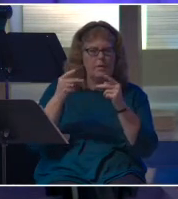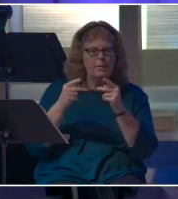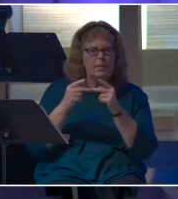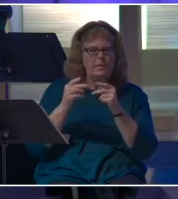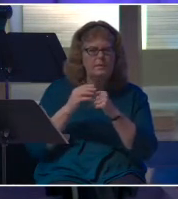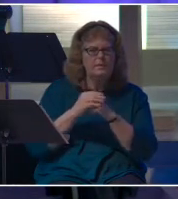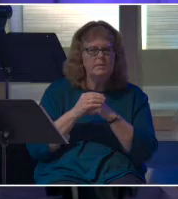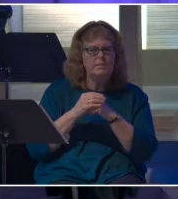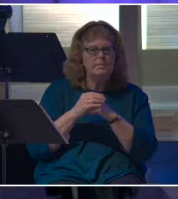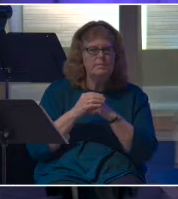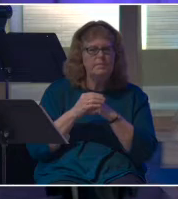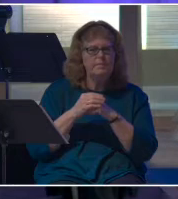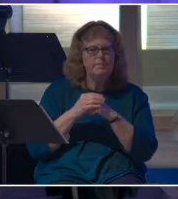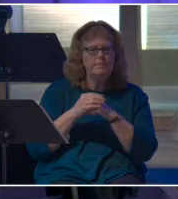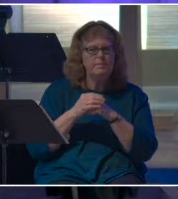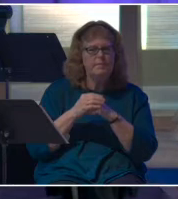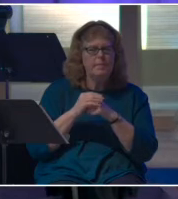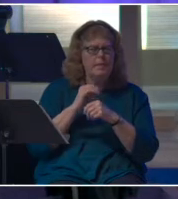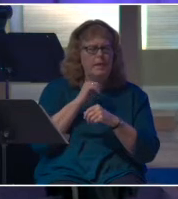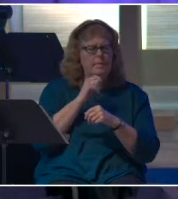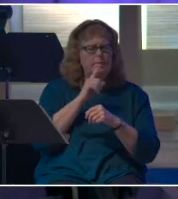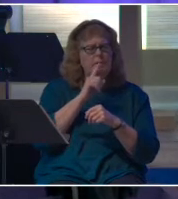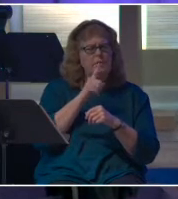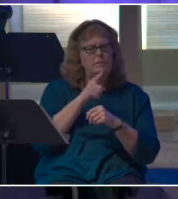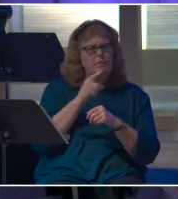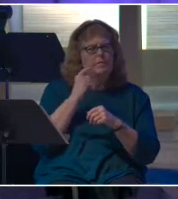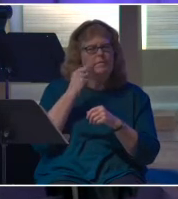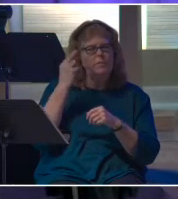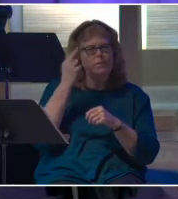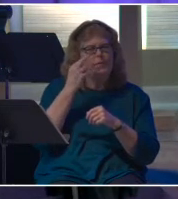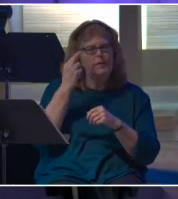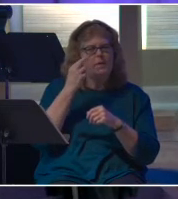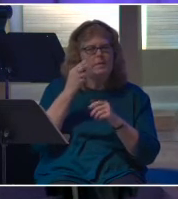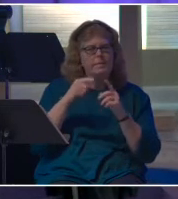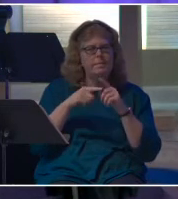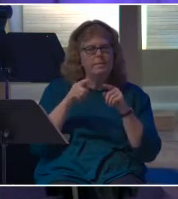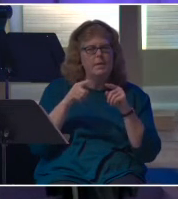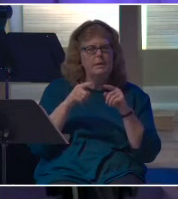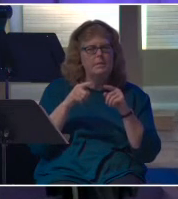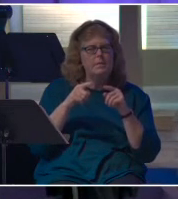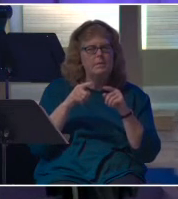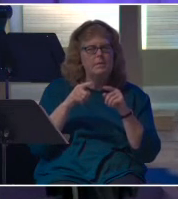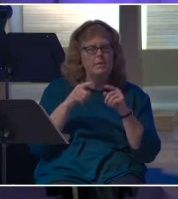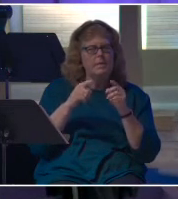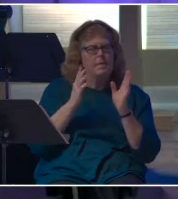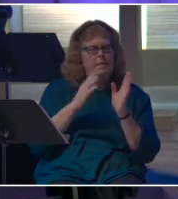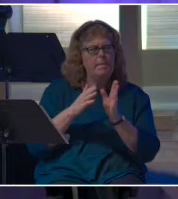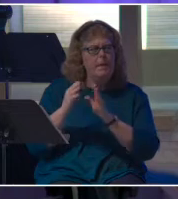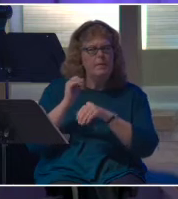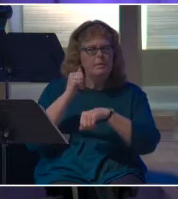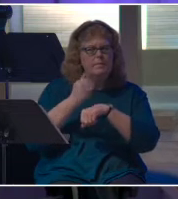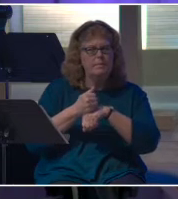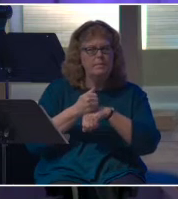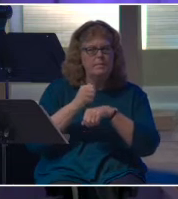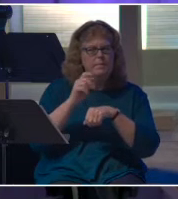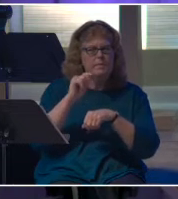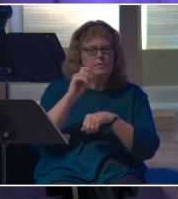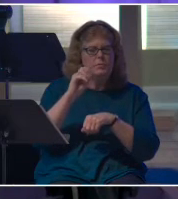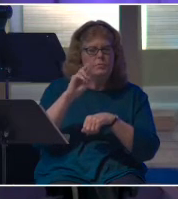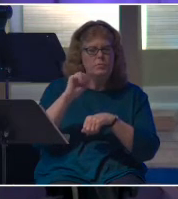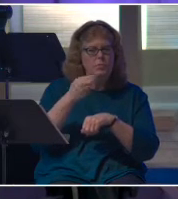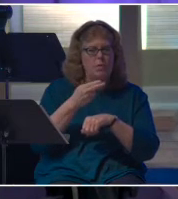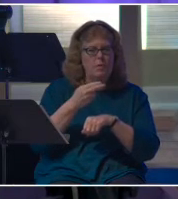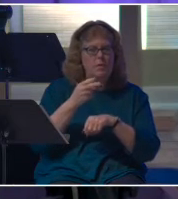once more. I'm not sure if you've ever realized this, but there's a pattern established in the Torah